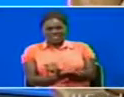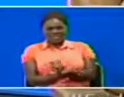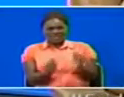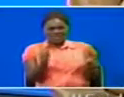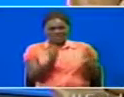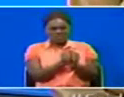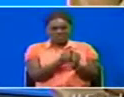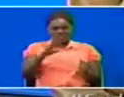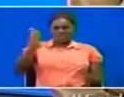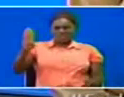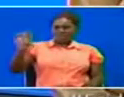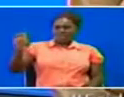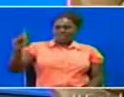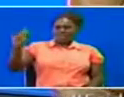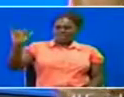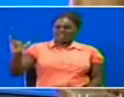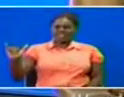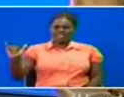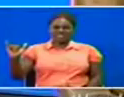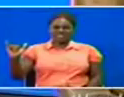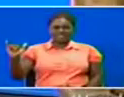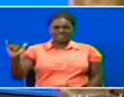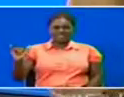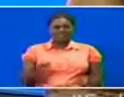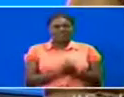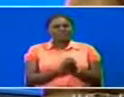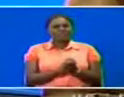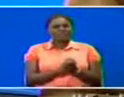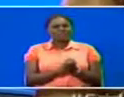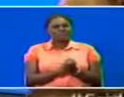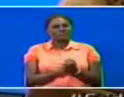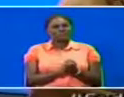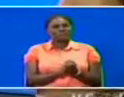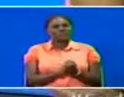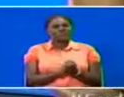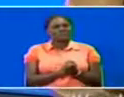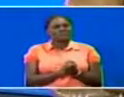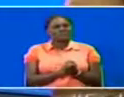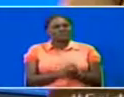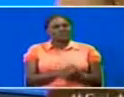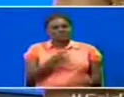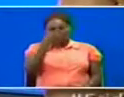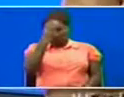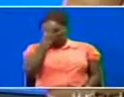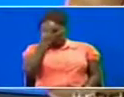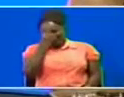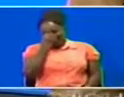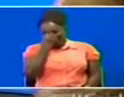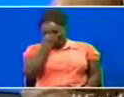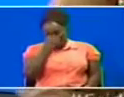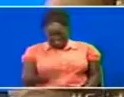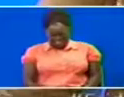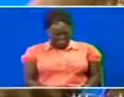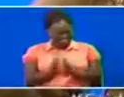Betty Chepchumba Kialo. For so, sure. Deputy President William Ruto. No, that's not the